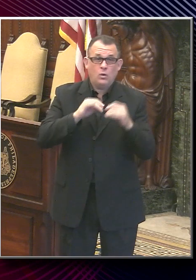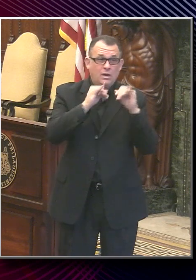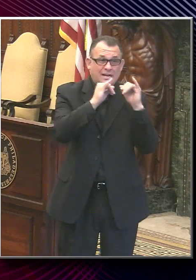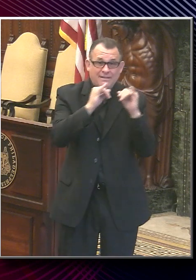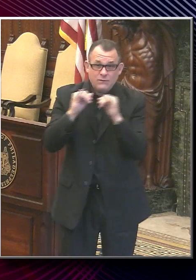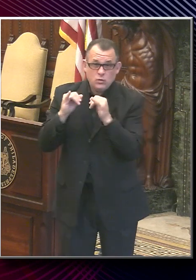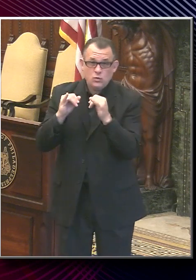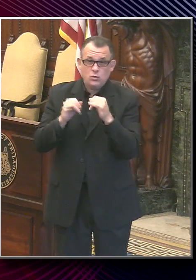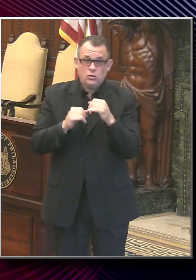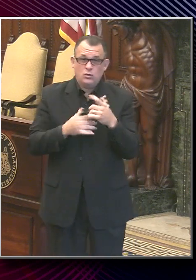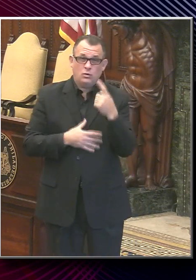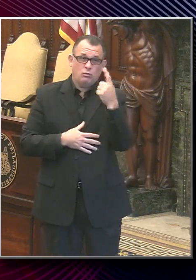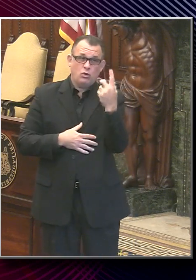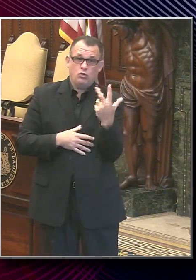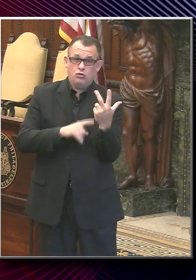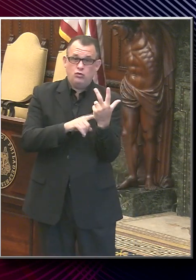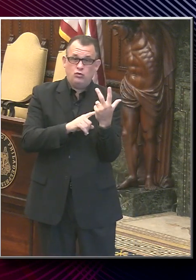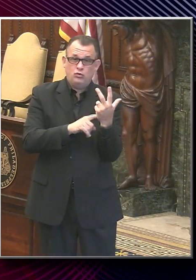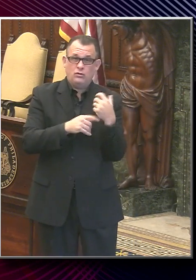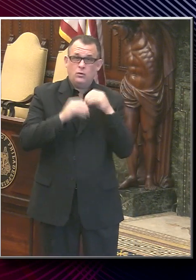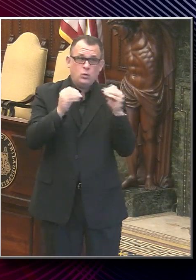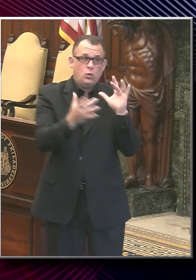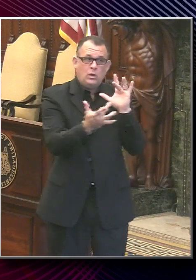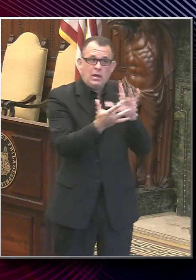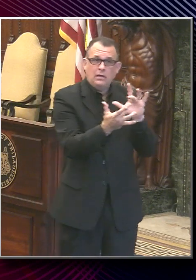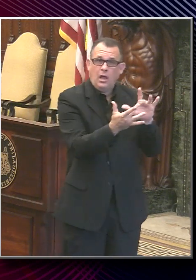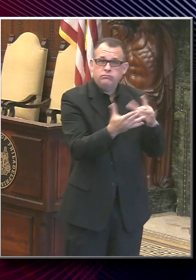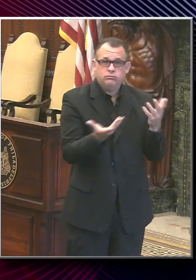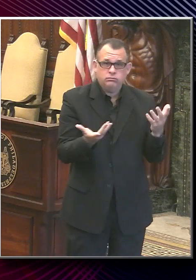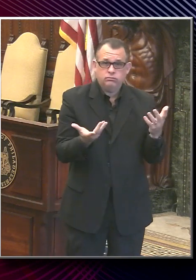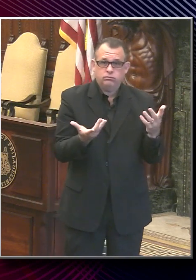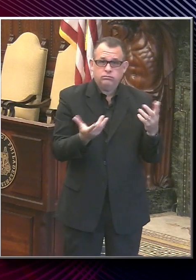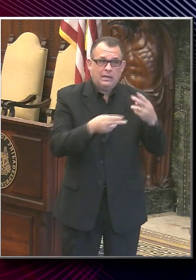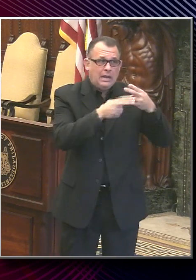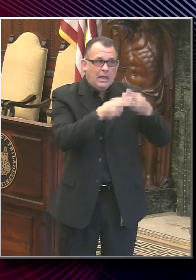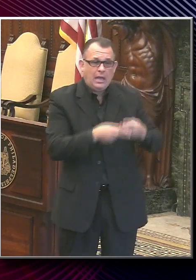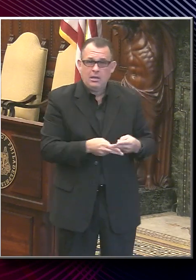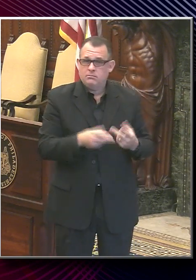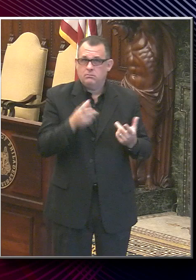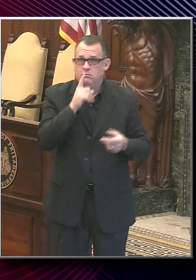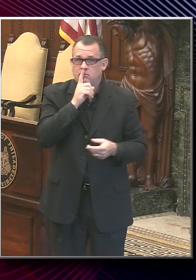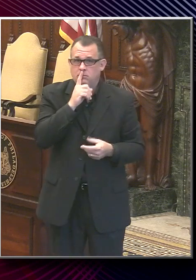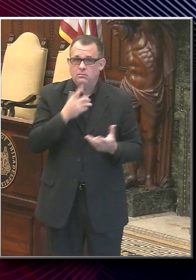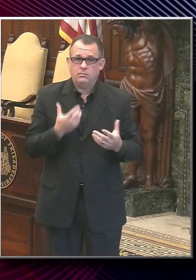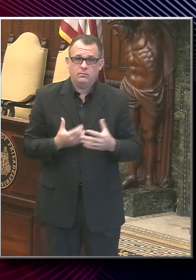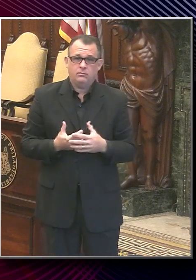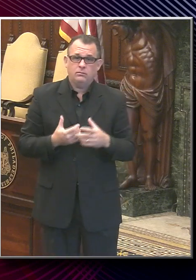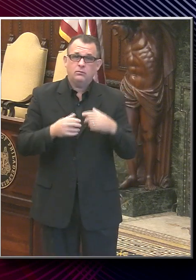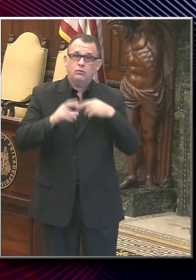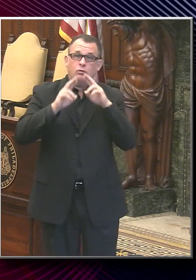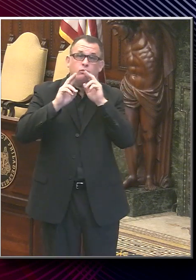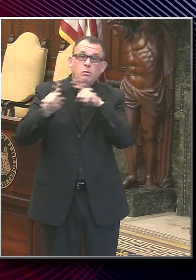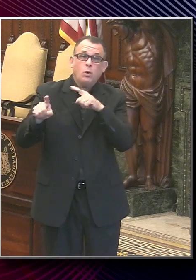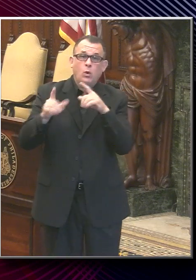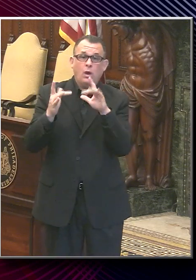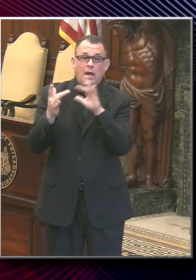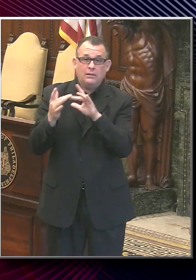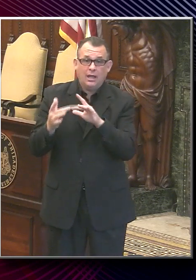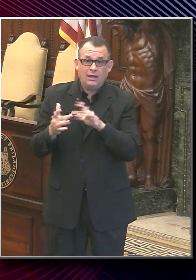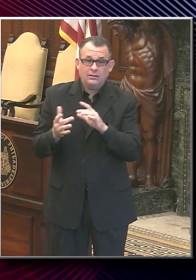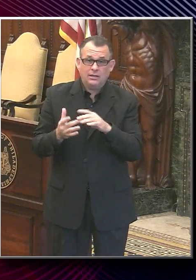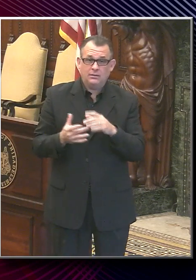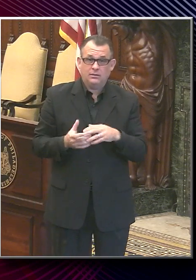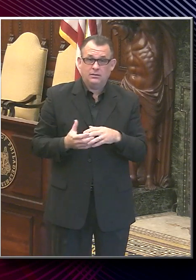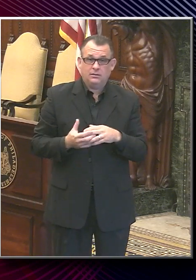no contacts, either that they didn't have them or they couldn't name them. And of those who reported contacts, they averaged 2.8 contacts per